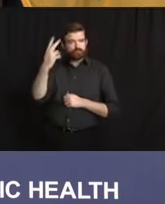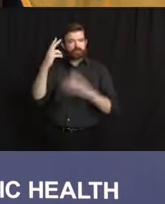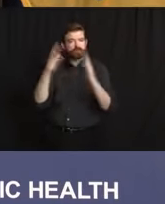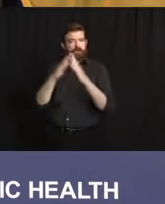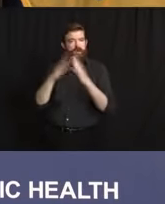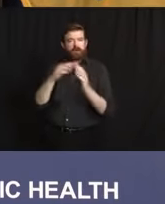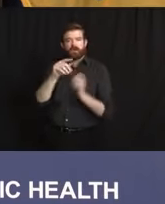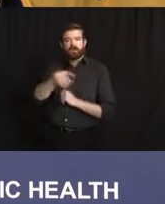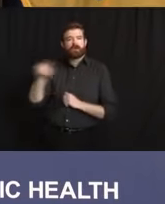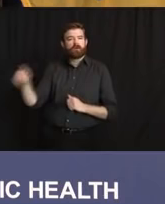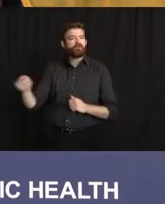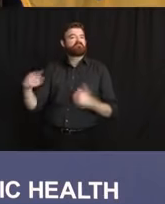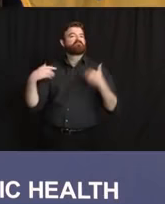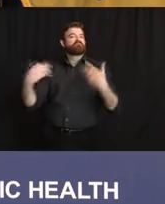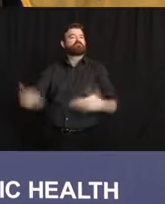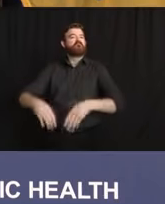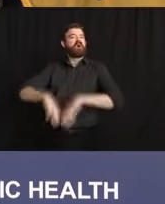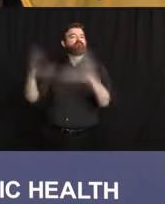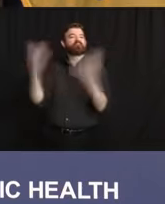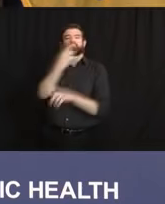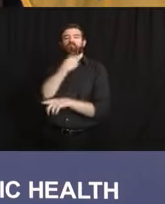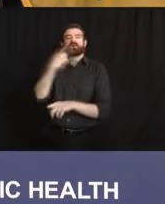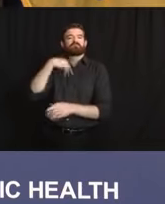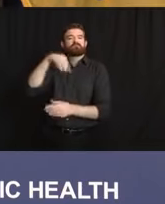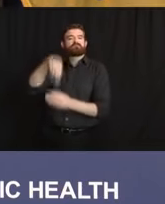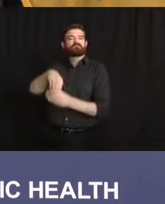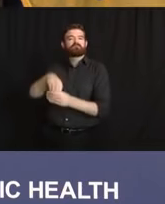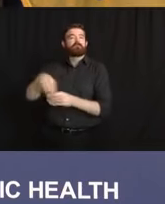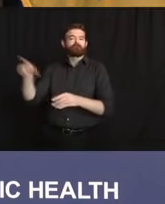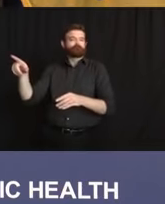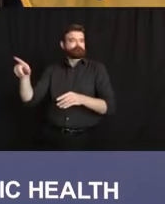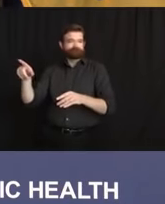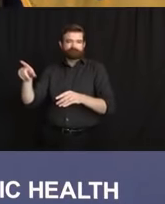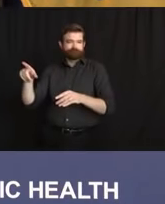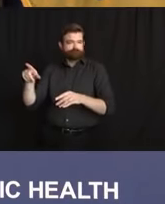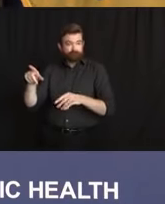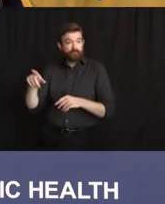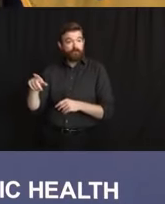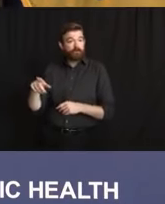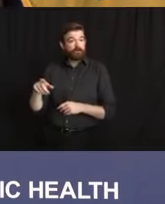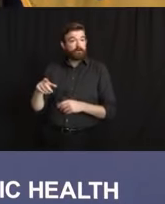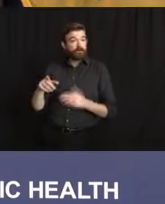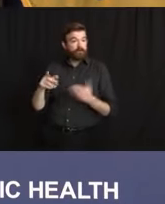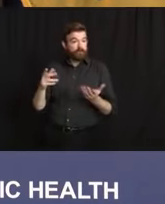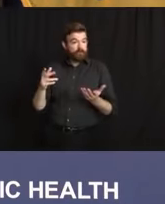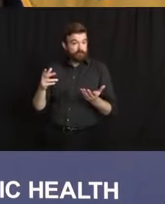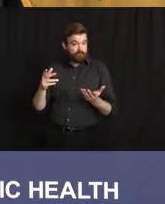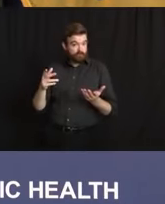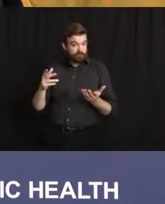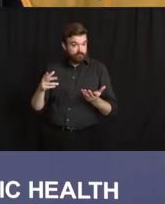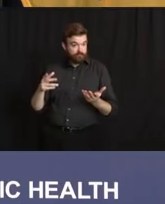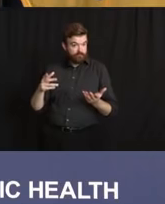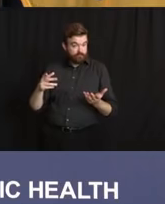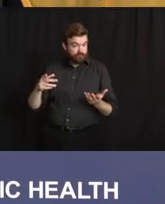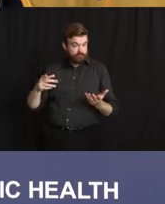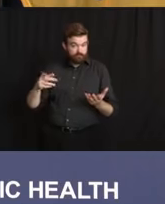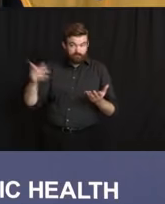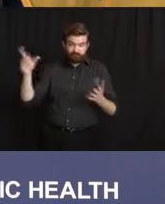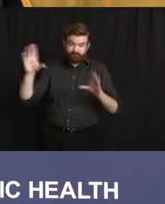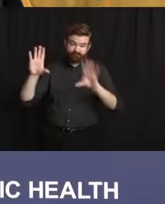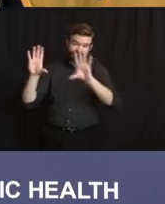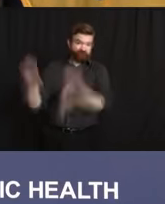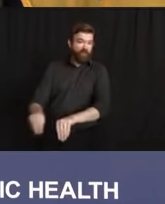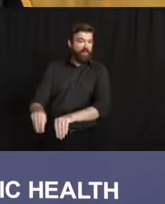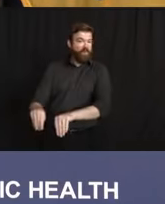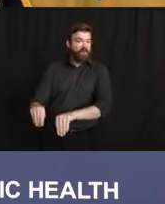do you expect that more will try to reopen on their own? Thank you. Thanks, Elise. I have no reaction to the letter from the Senate Republicans